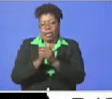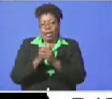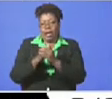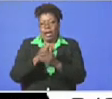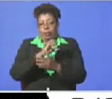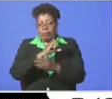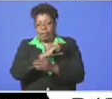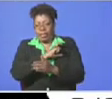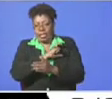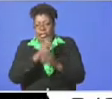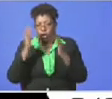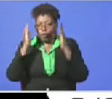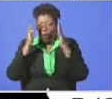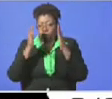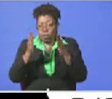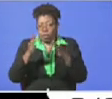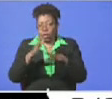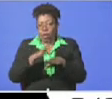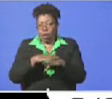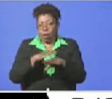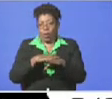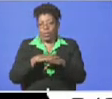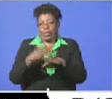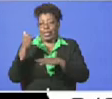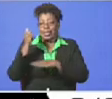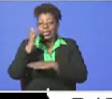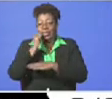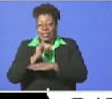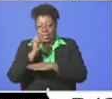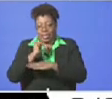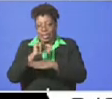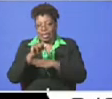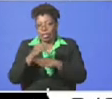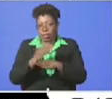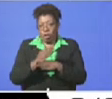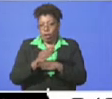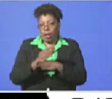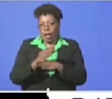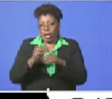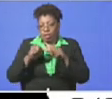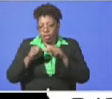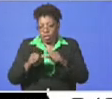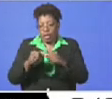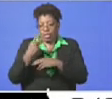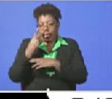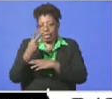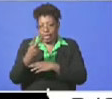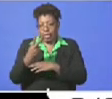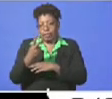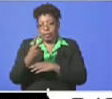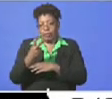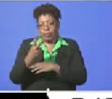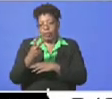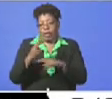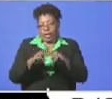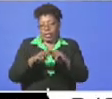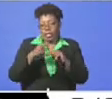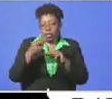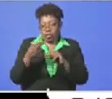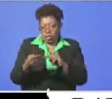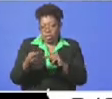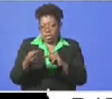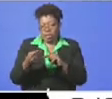focus on their day-to-day routine. And you still saw a significant